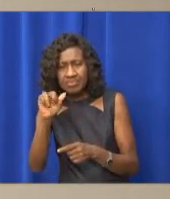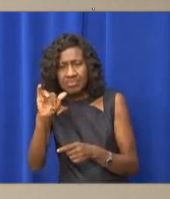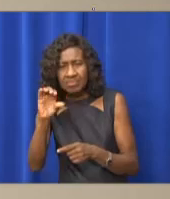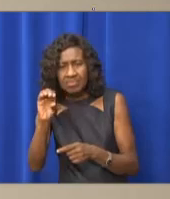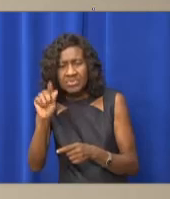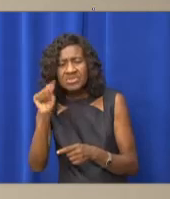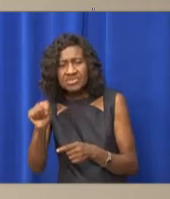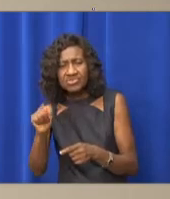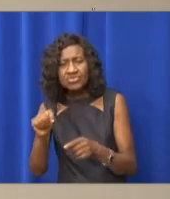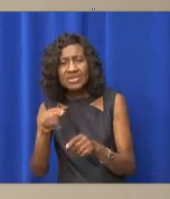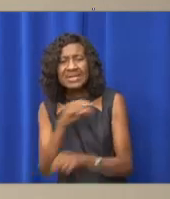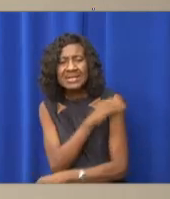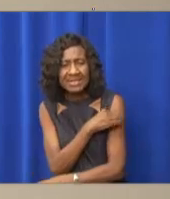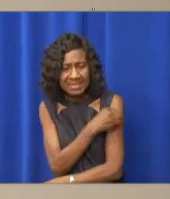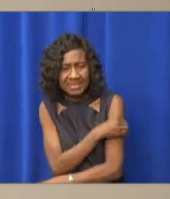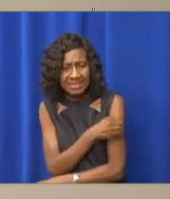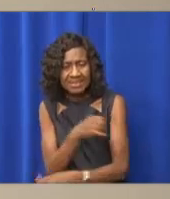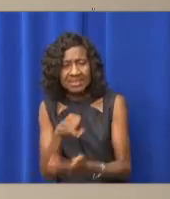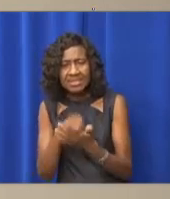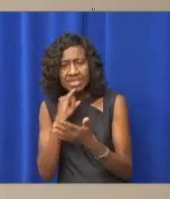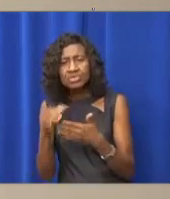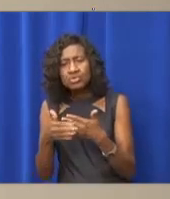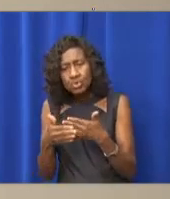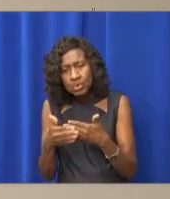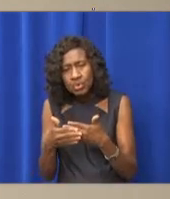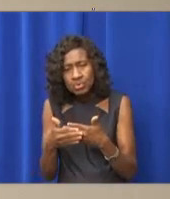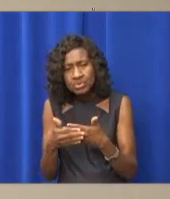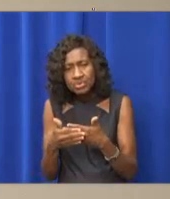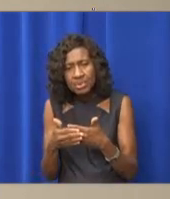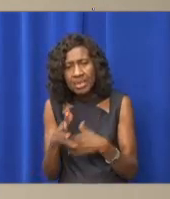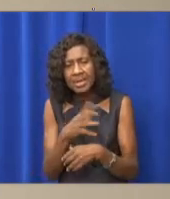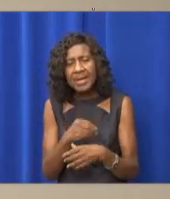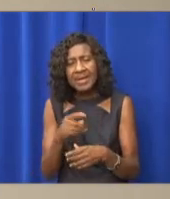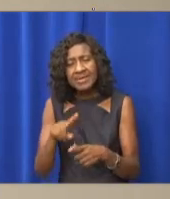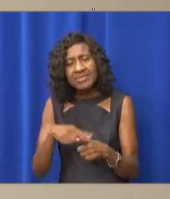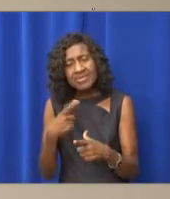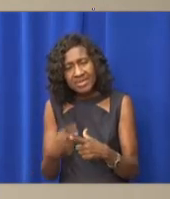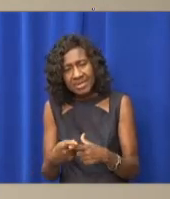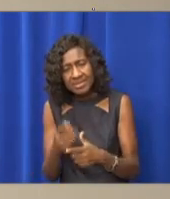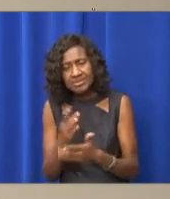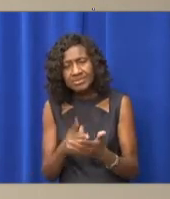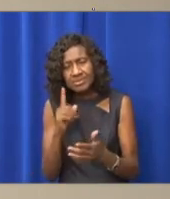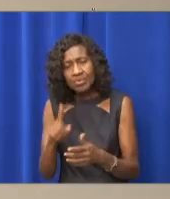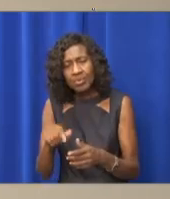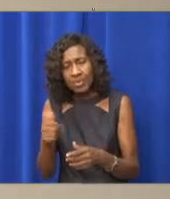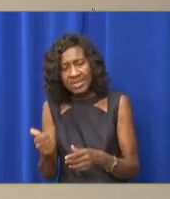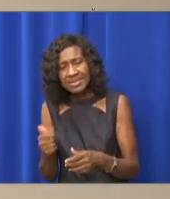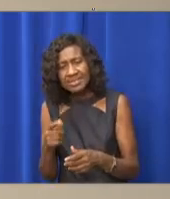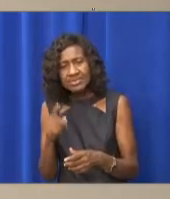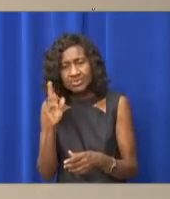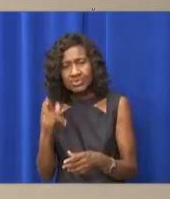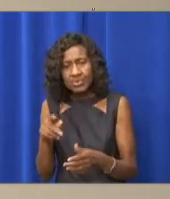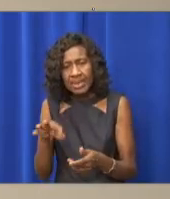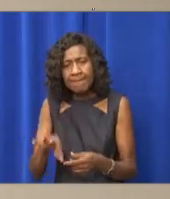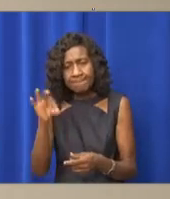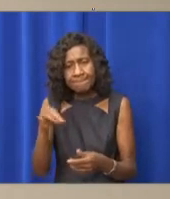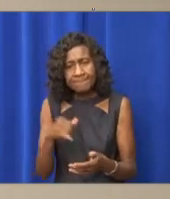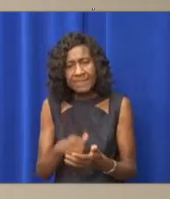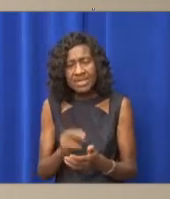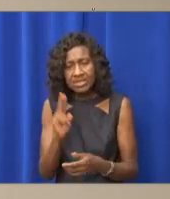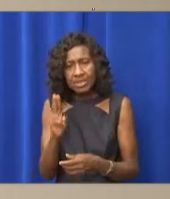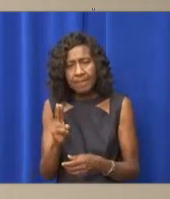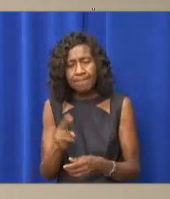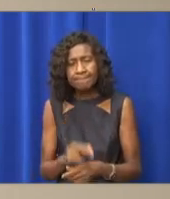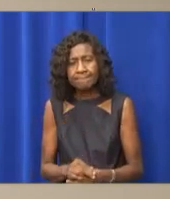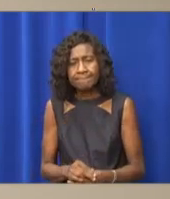closer, and one of their family members or someone else can pick it up. I guess, with the distance, the social distancing and